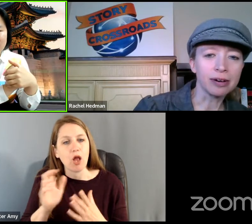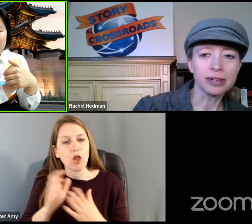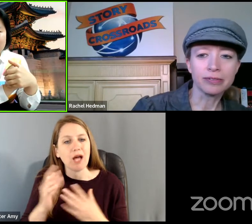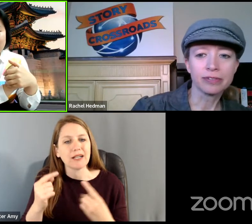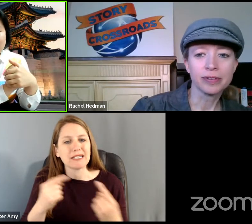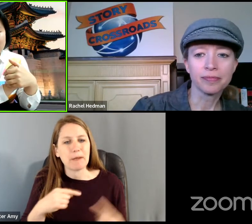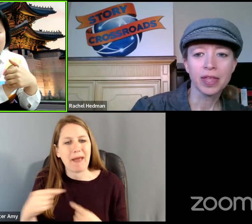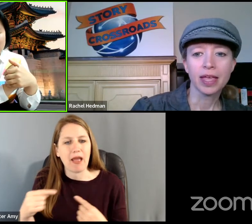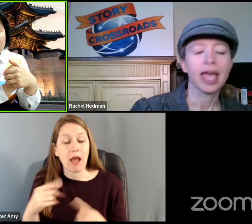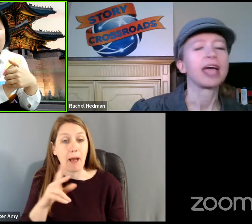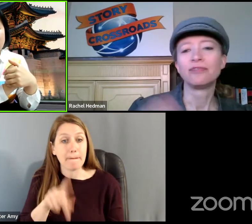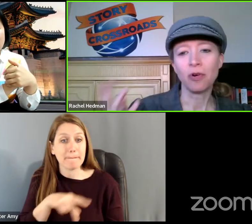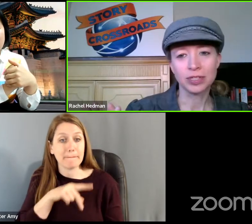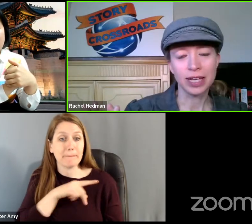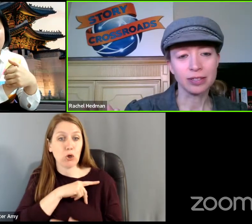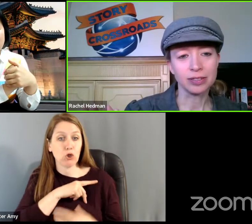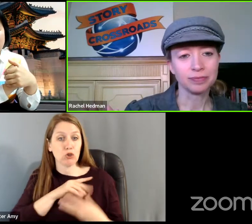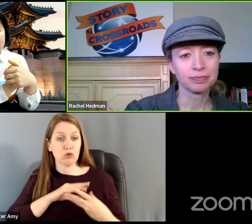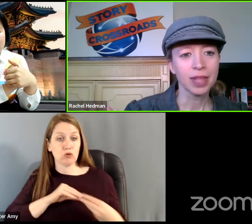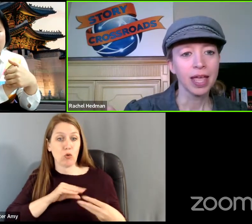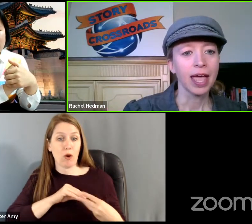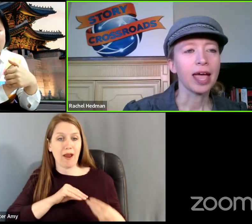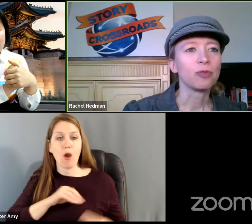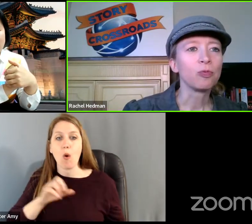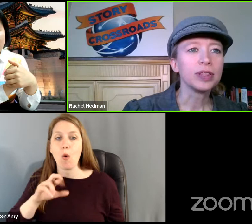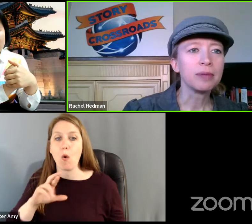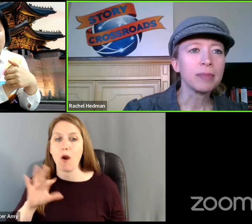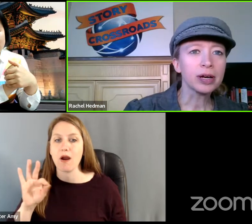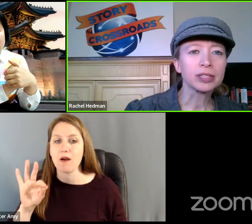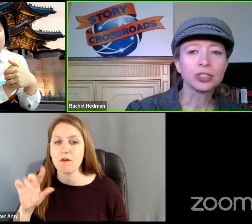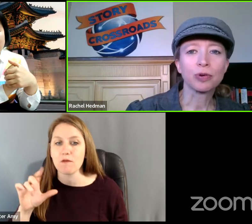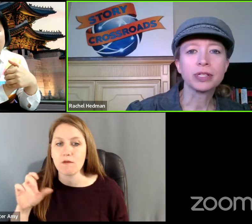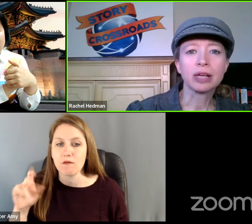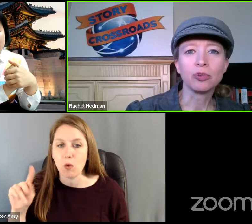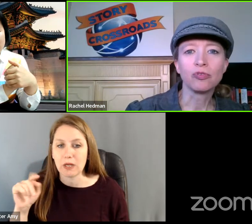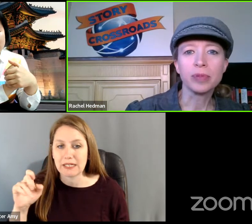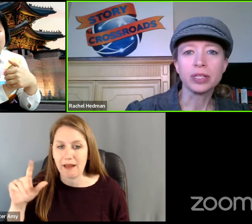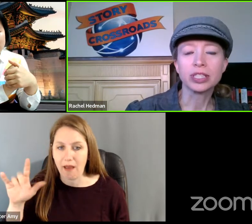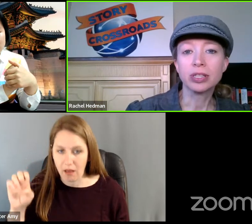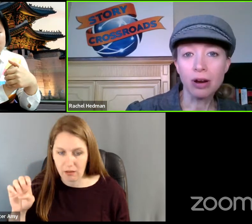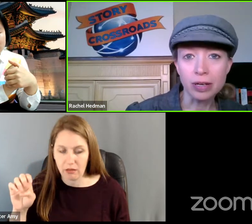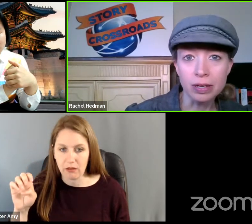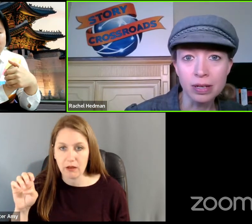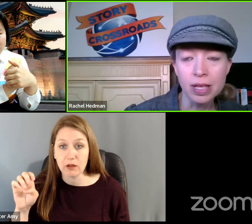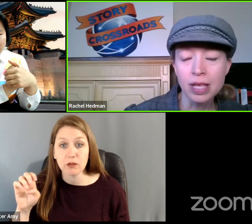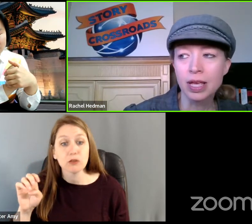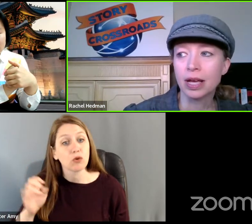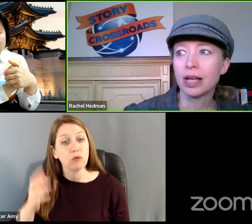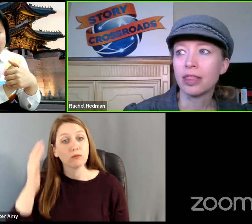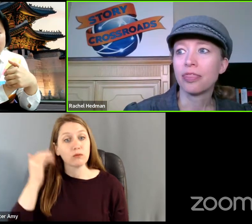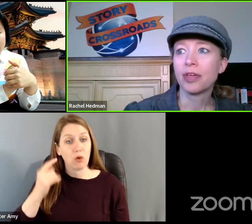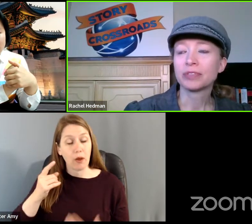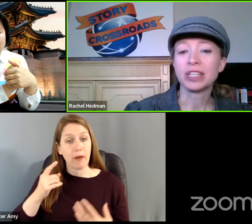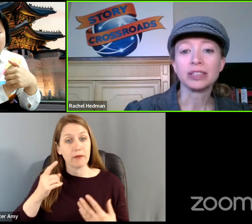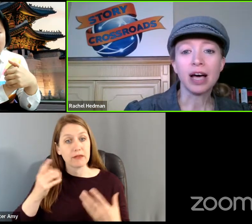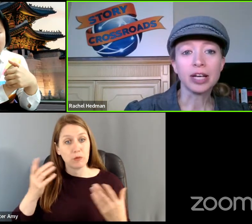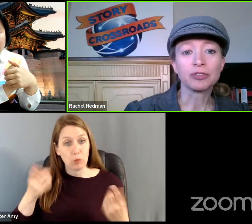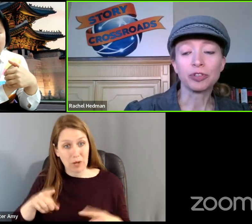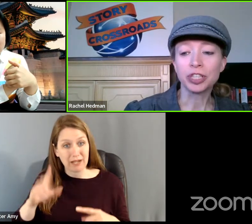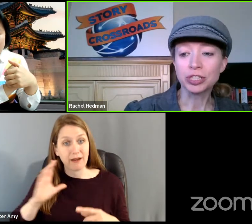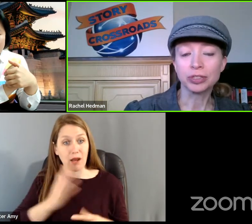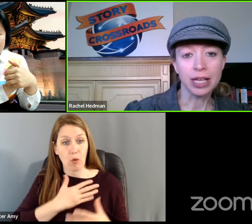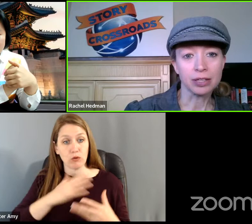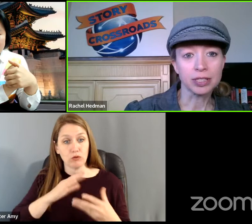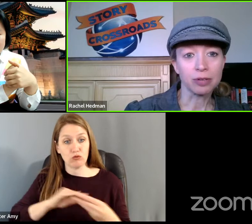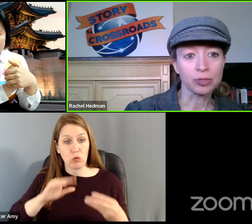personal narrative and Mhm. folktale. Mhm. And when the American storytelling movement started, there was a lot